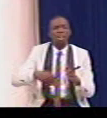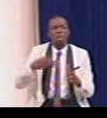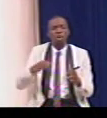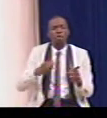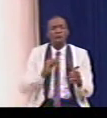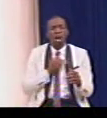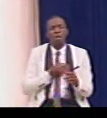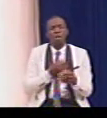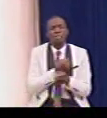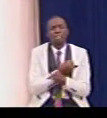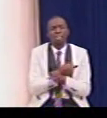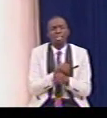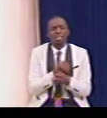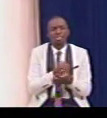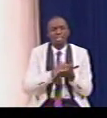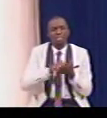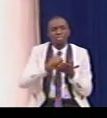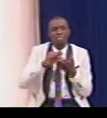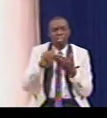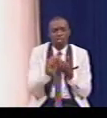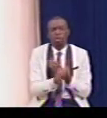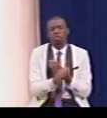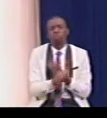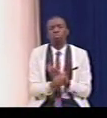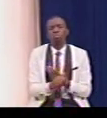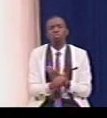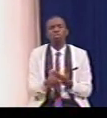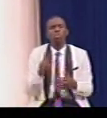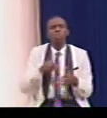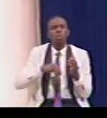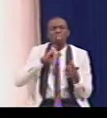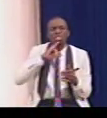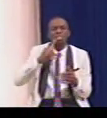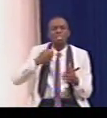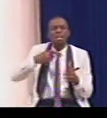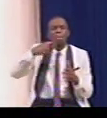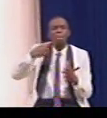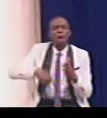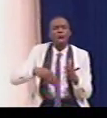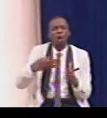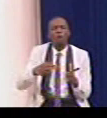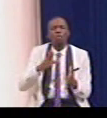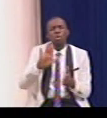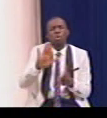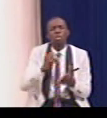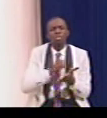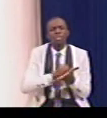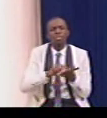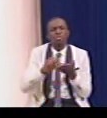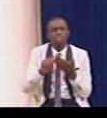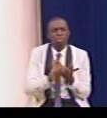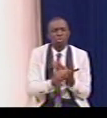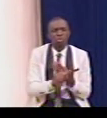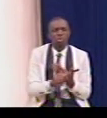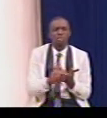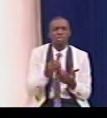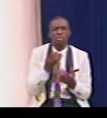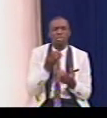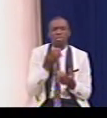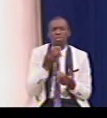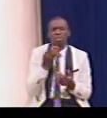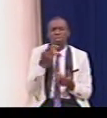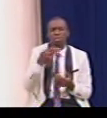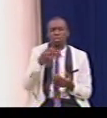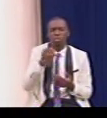that sanctification Hebrews chapter 13 Hebrews chapter 13 he paid a price it's like if